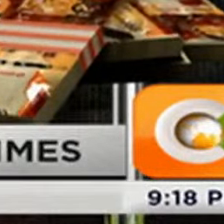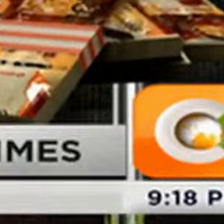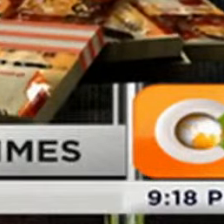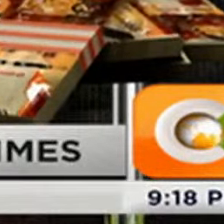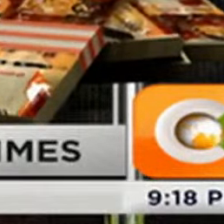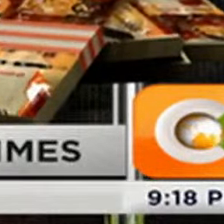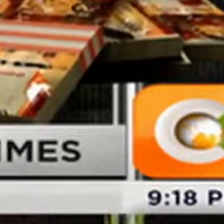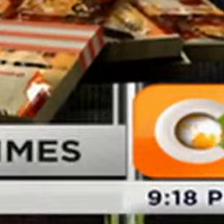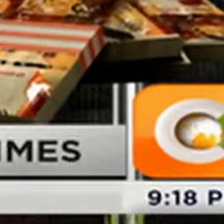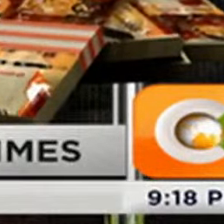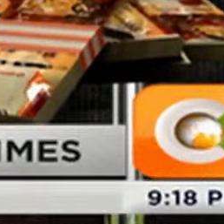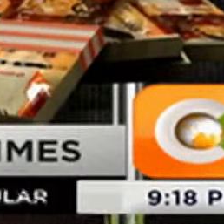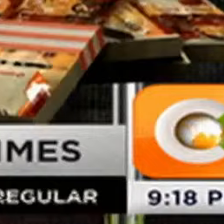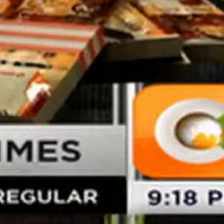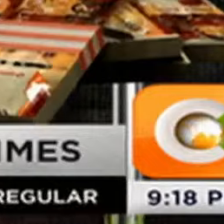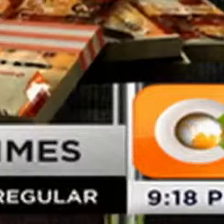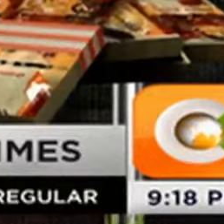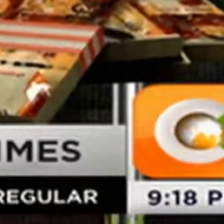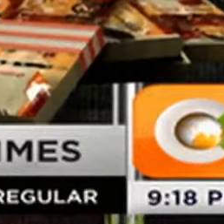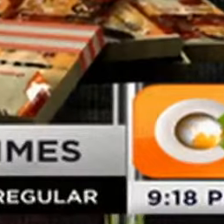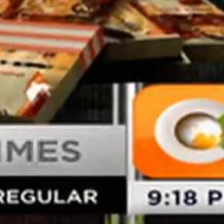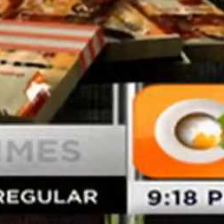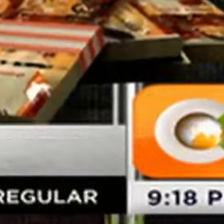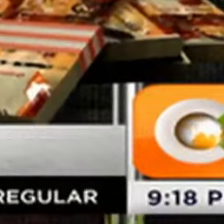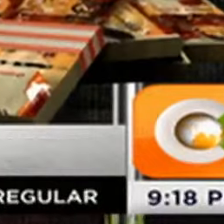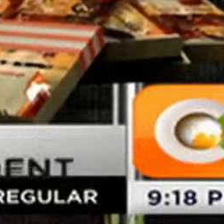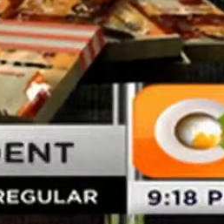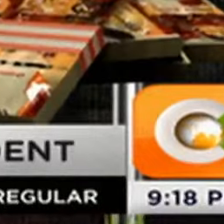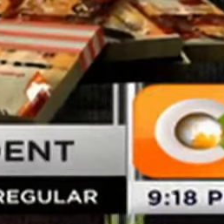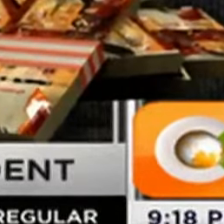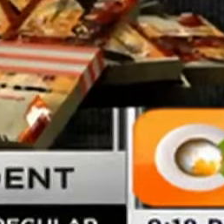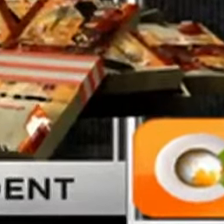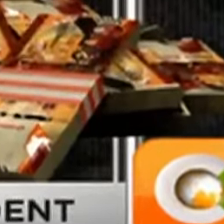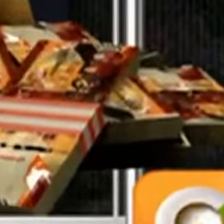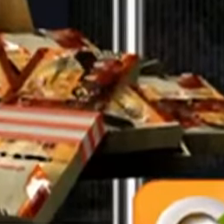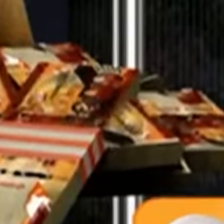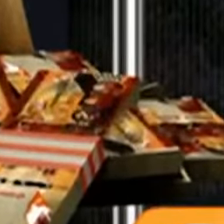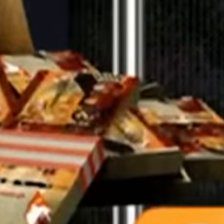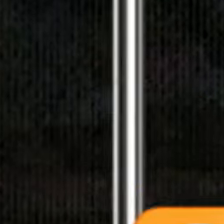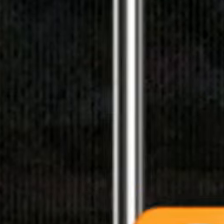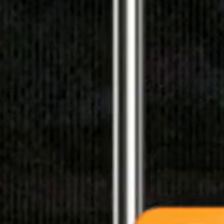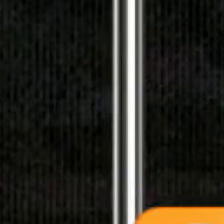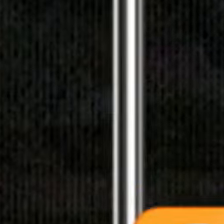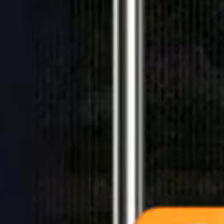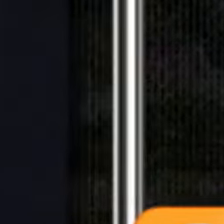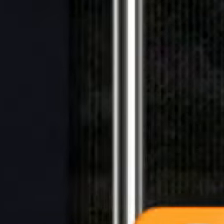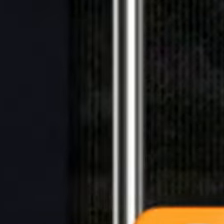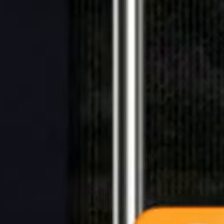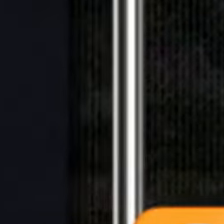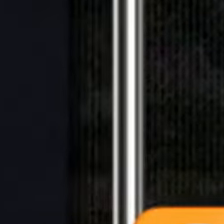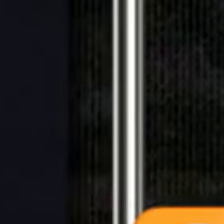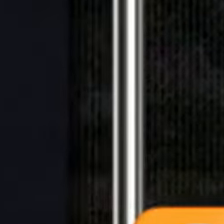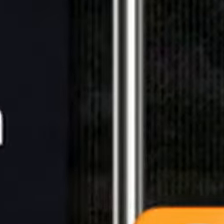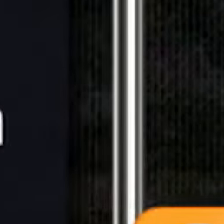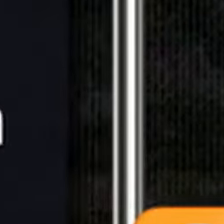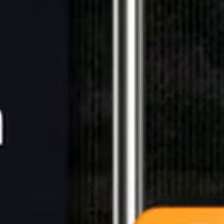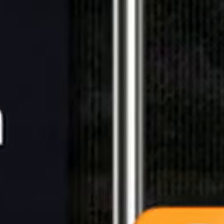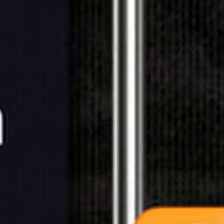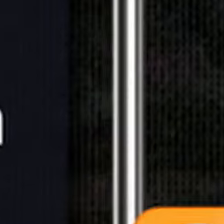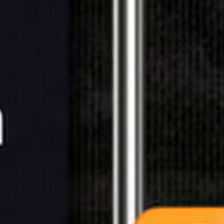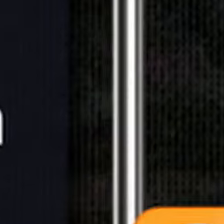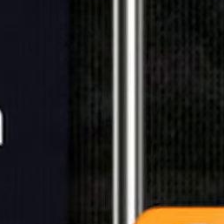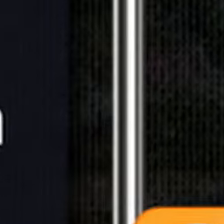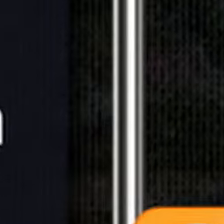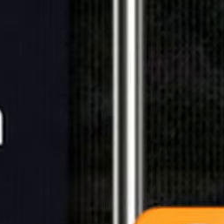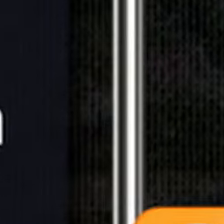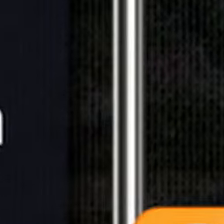for being the county with the highest collection, 990 million shillings in 2023. Eldoret City will now